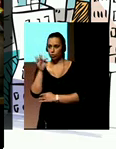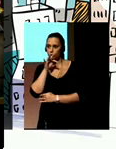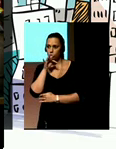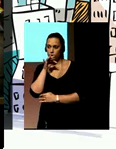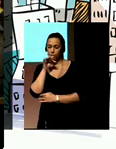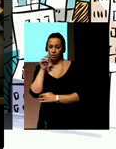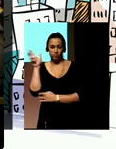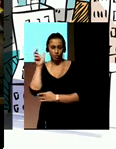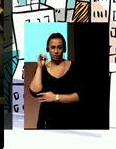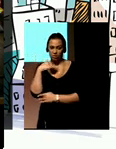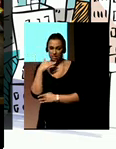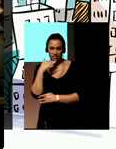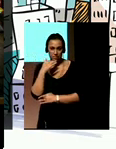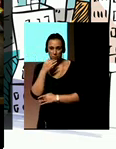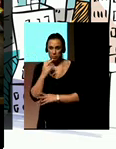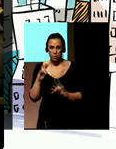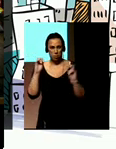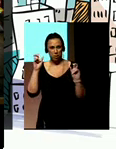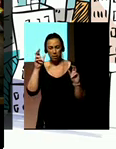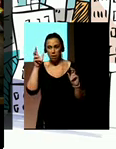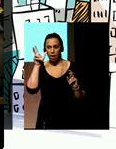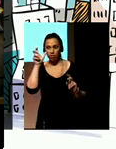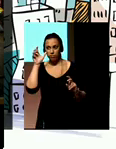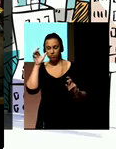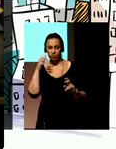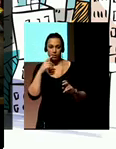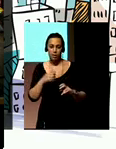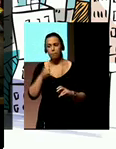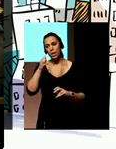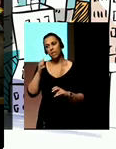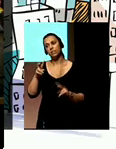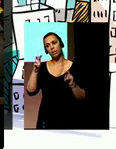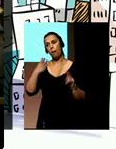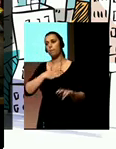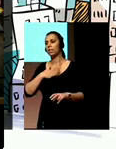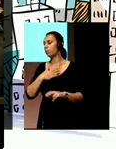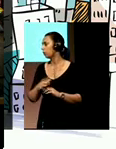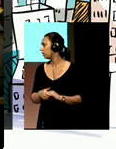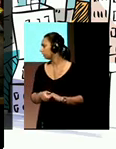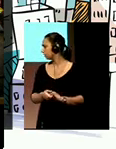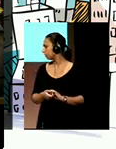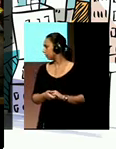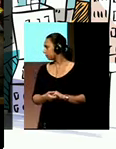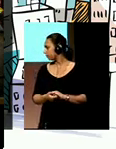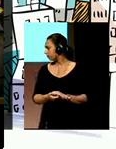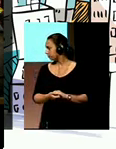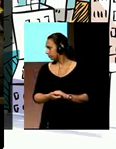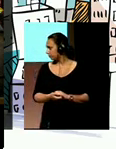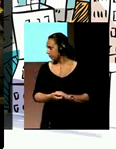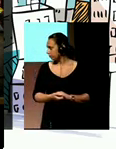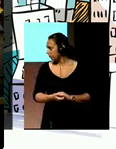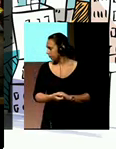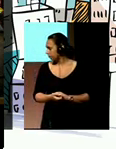think I haven't heard much about this, talking about heritage above